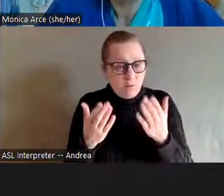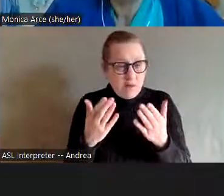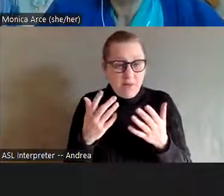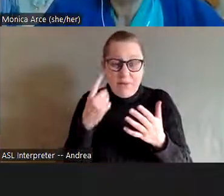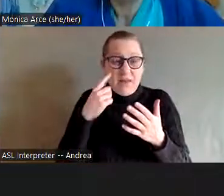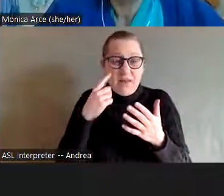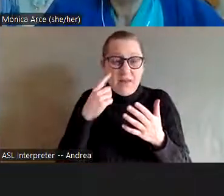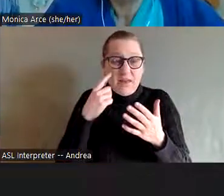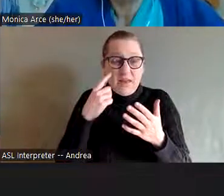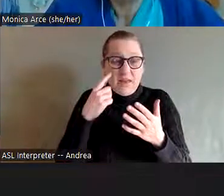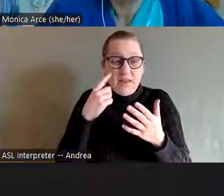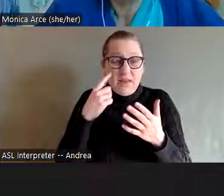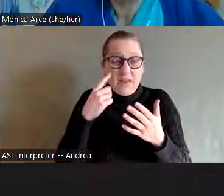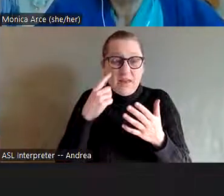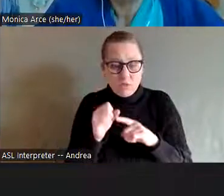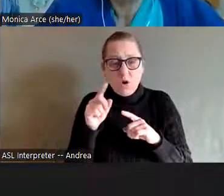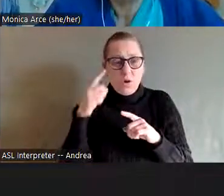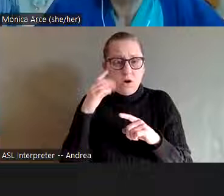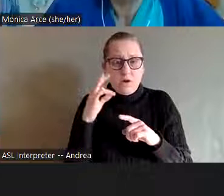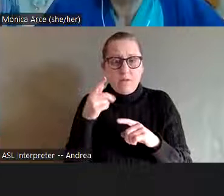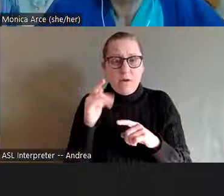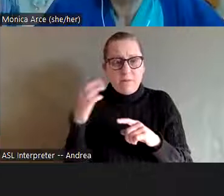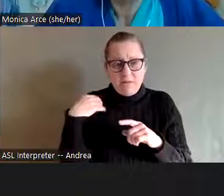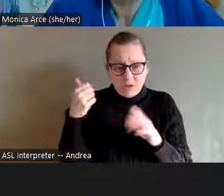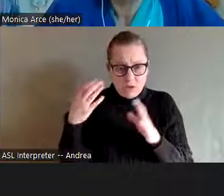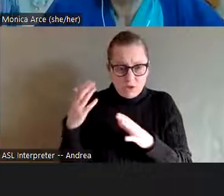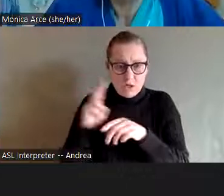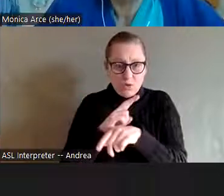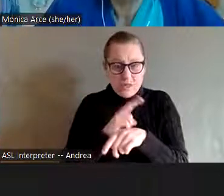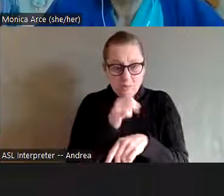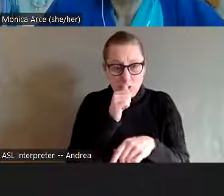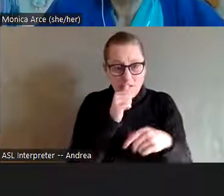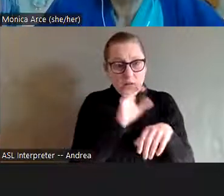different situations where you've heard of public officials using their private devices